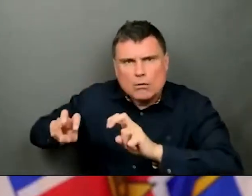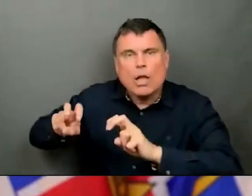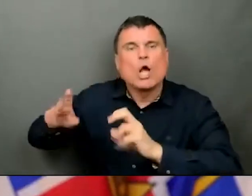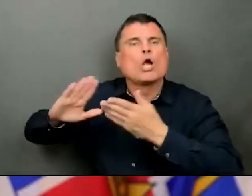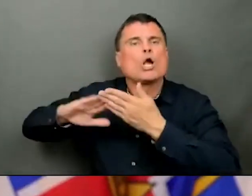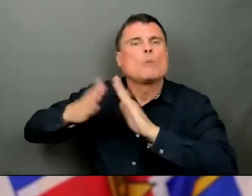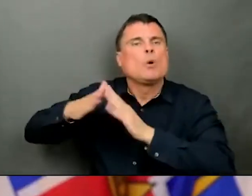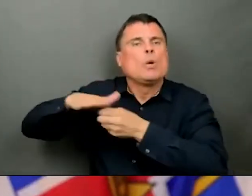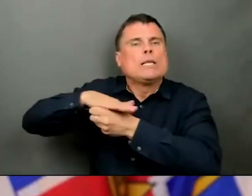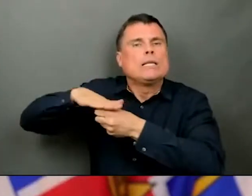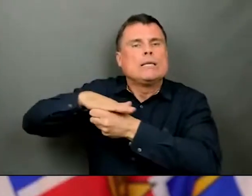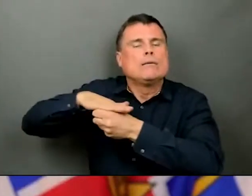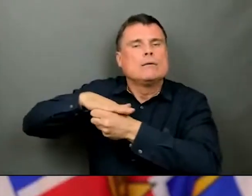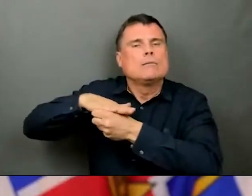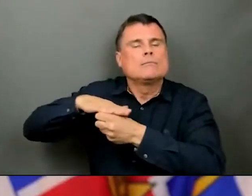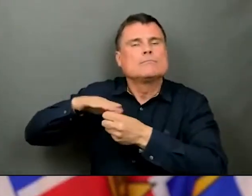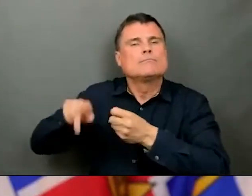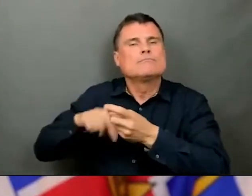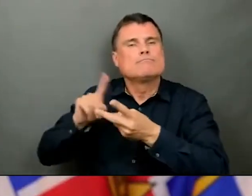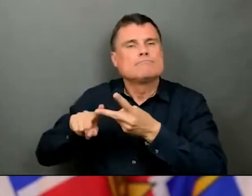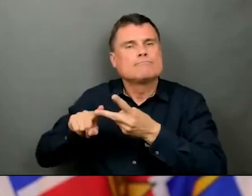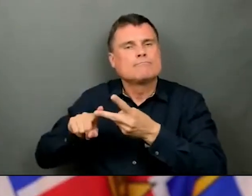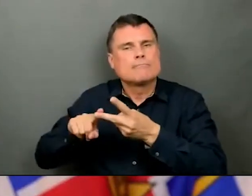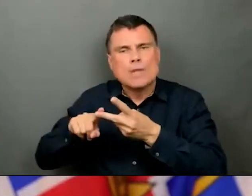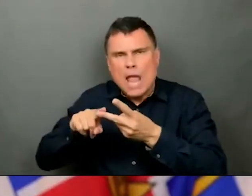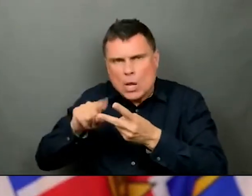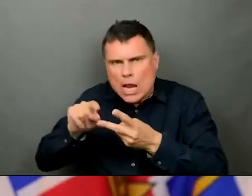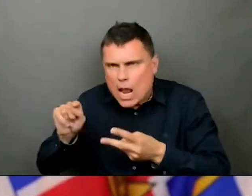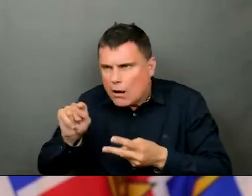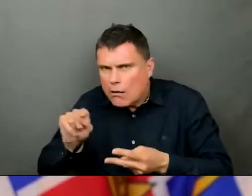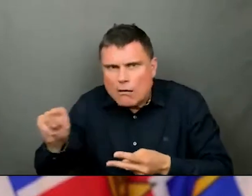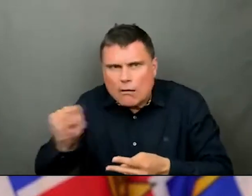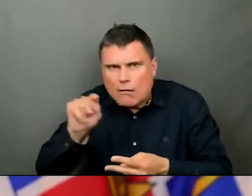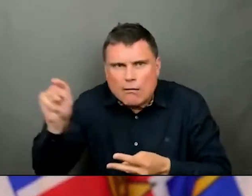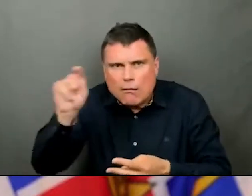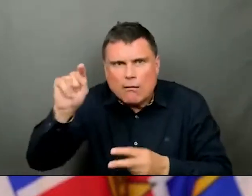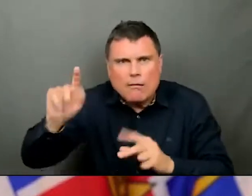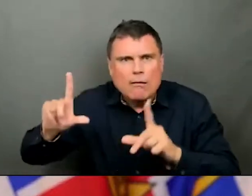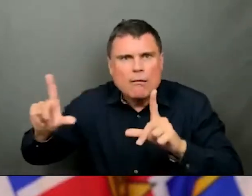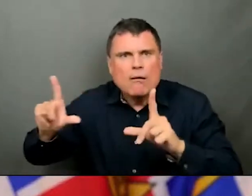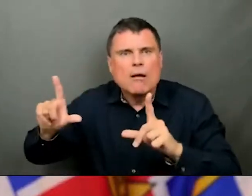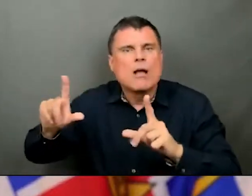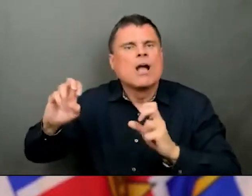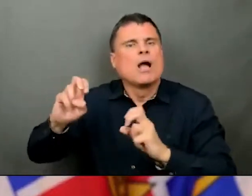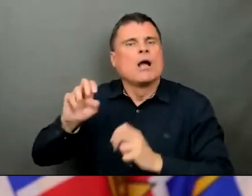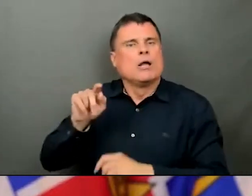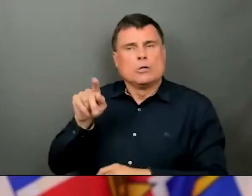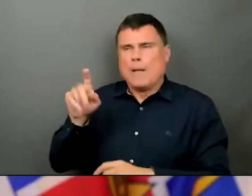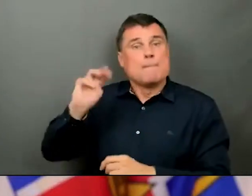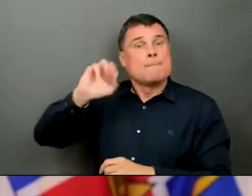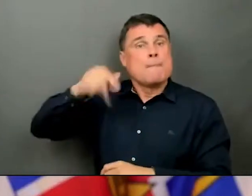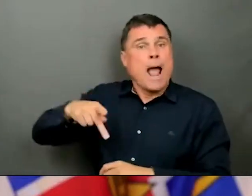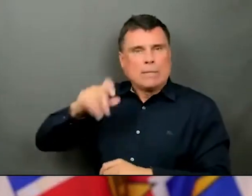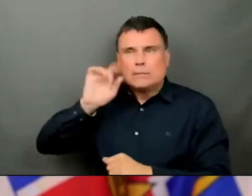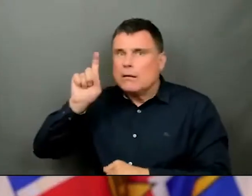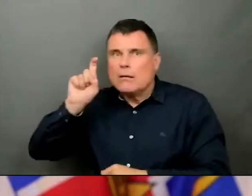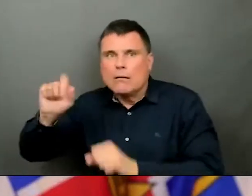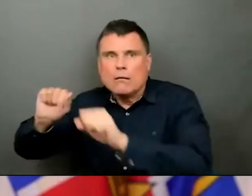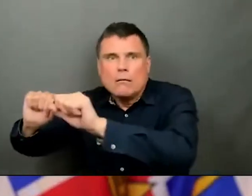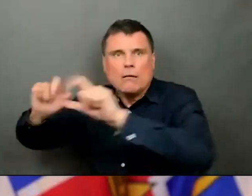and LHA in most places, but CHSA in some areas, where you can actually look not only